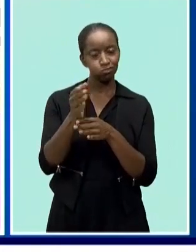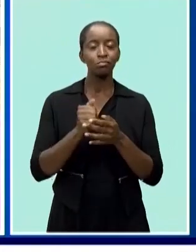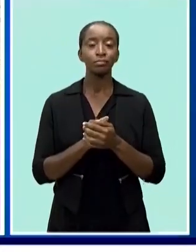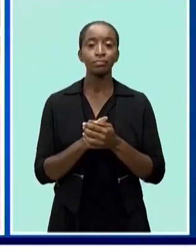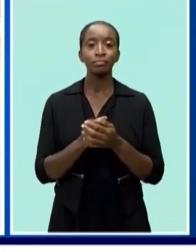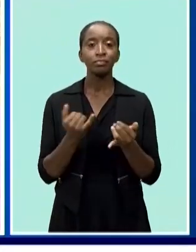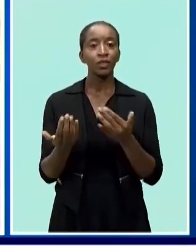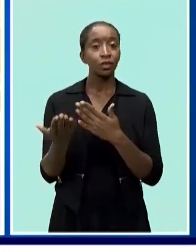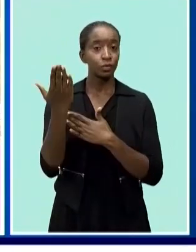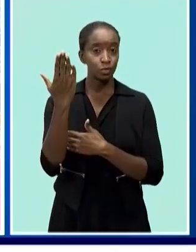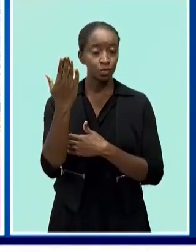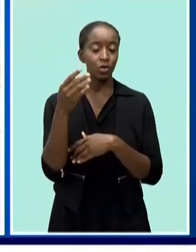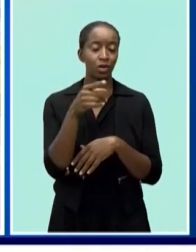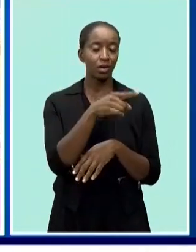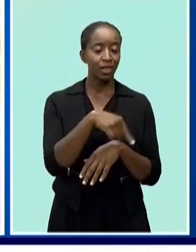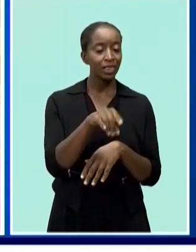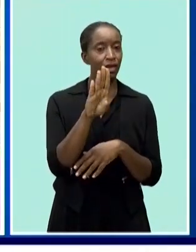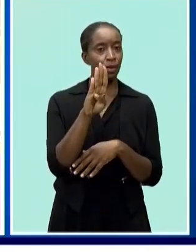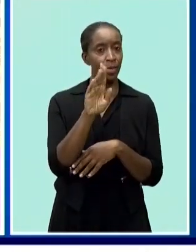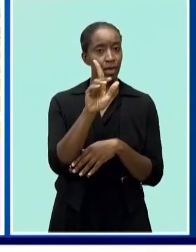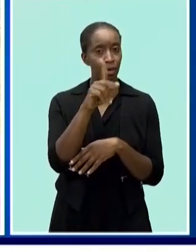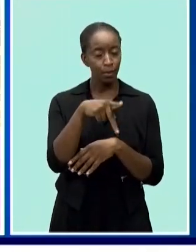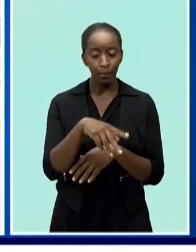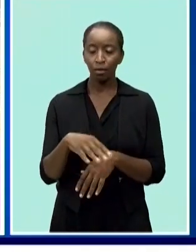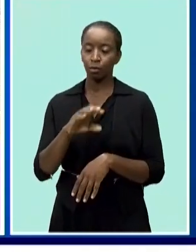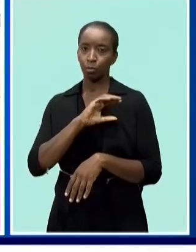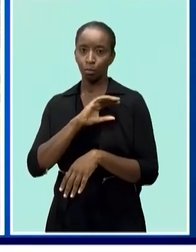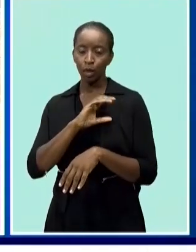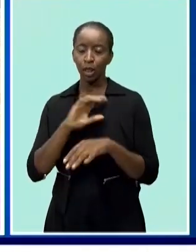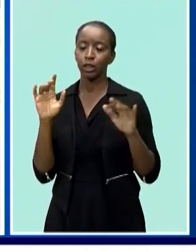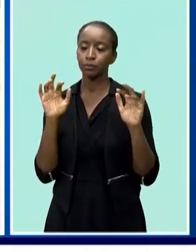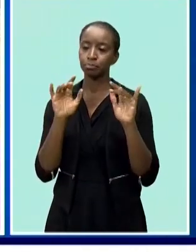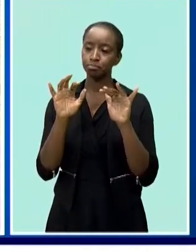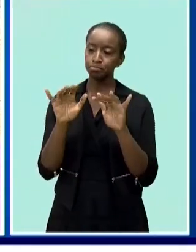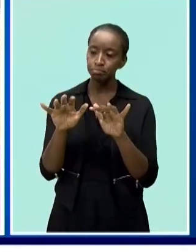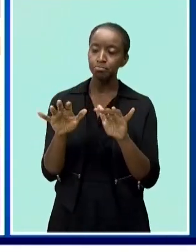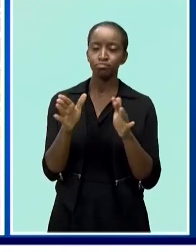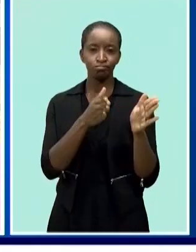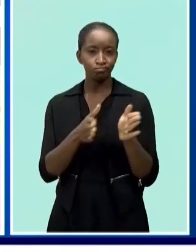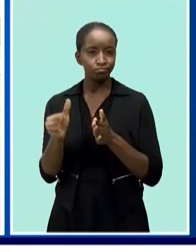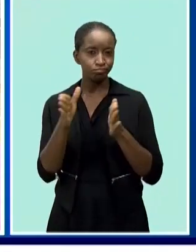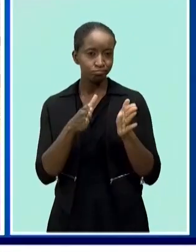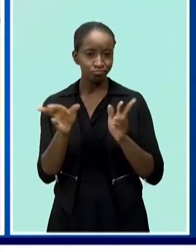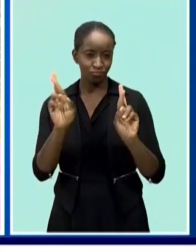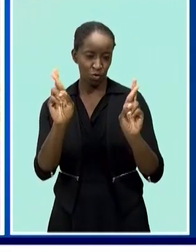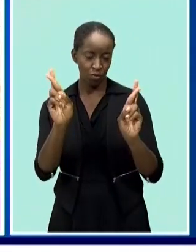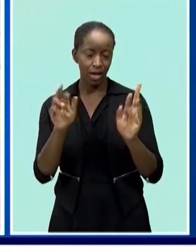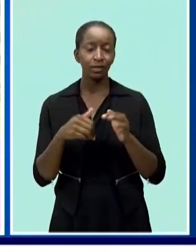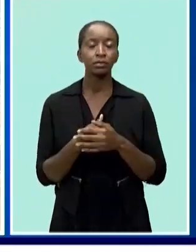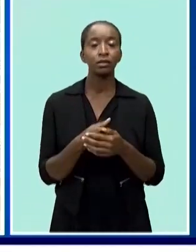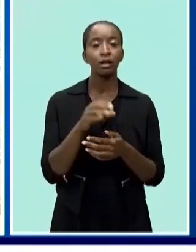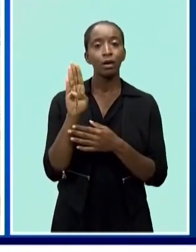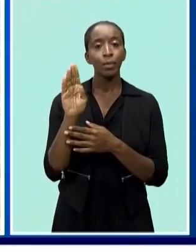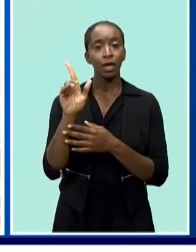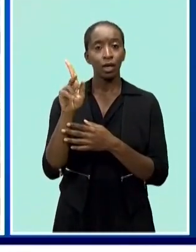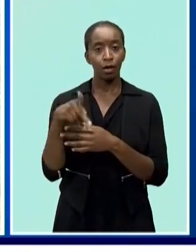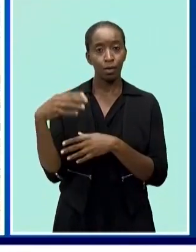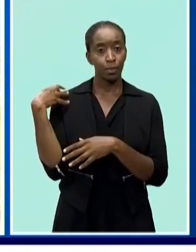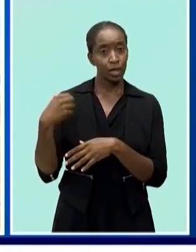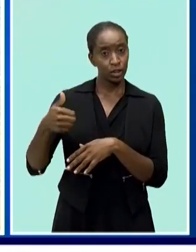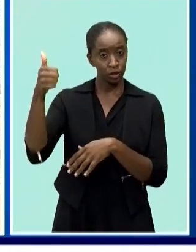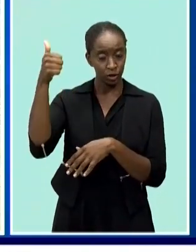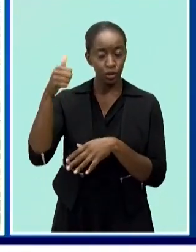party and law enforcement officials visited the area to finalize plans for that event. BLP Chairman and Parliamentary Representative for St.